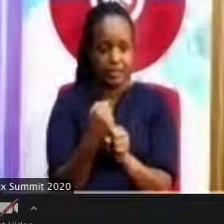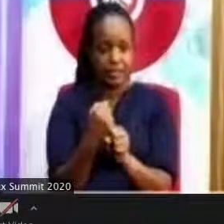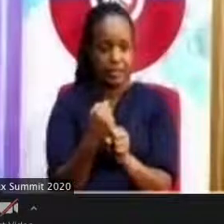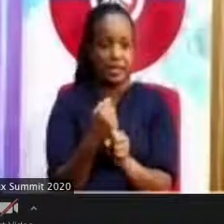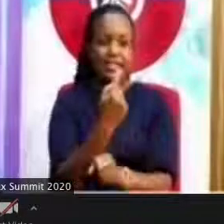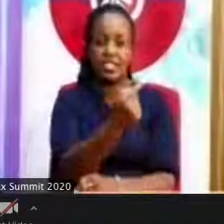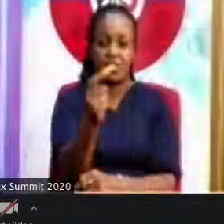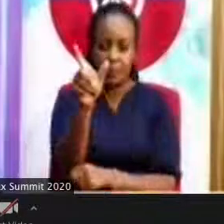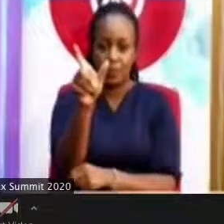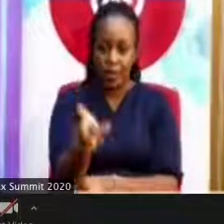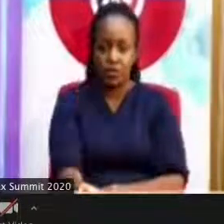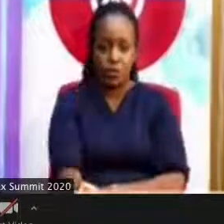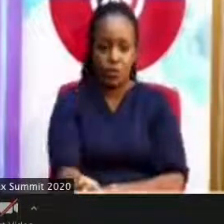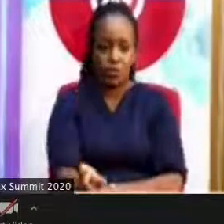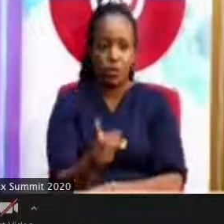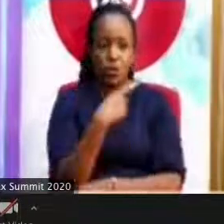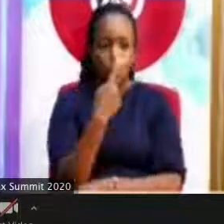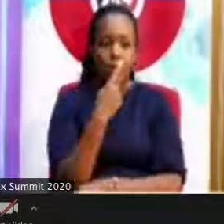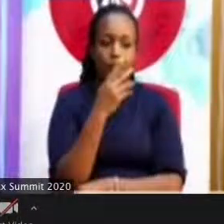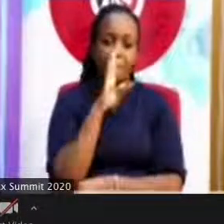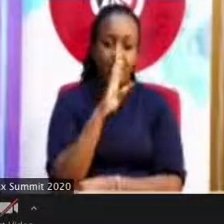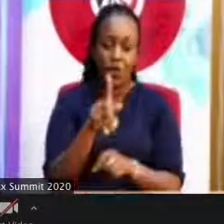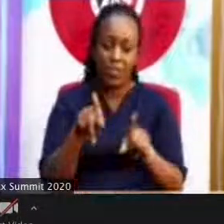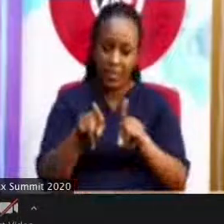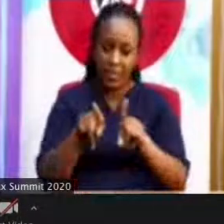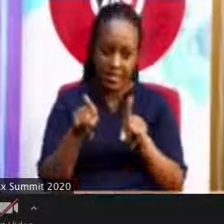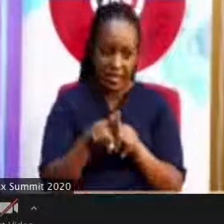will be on the same page as to